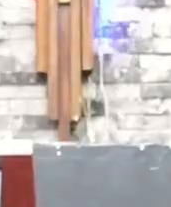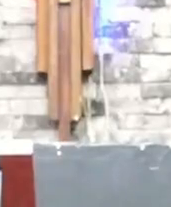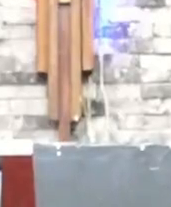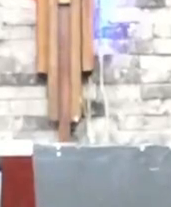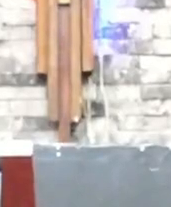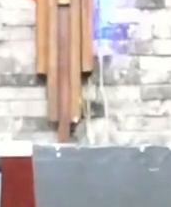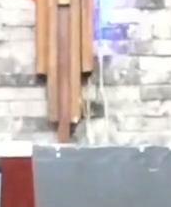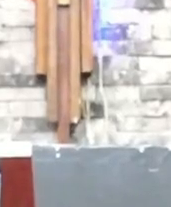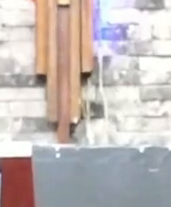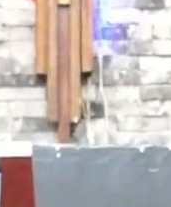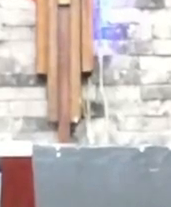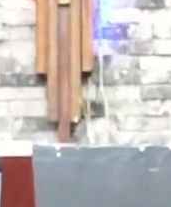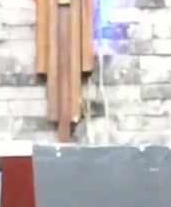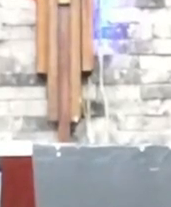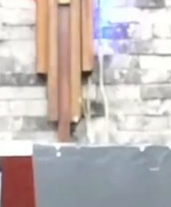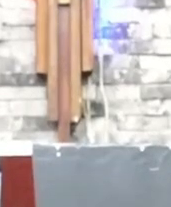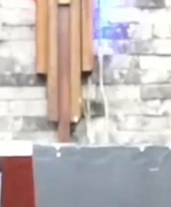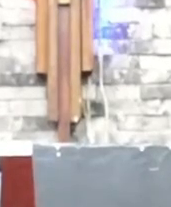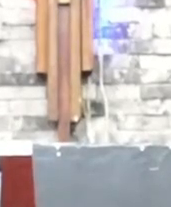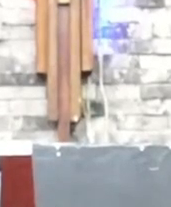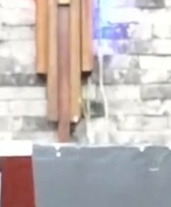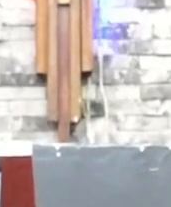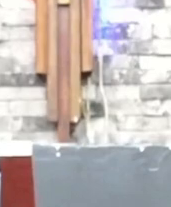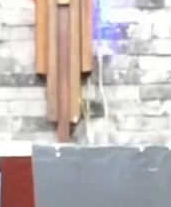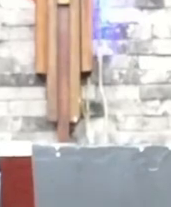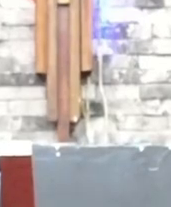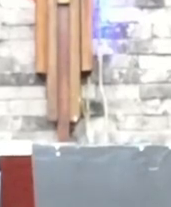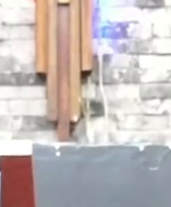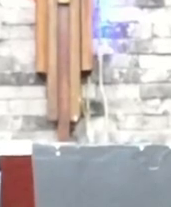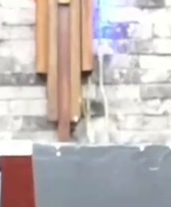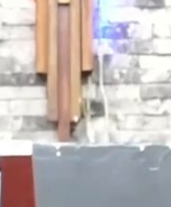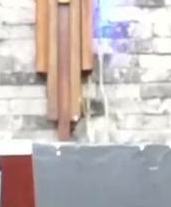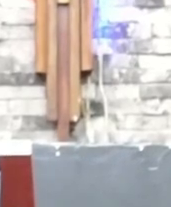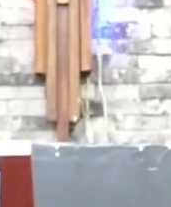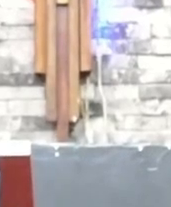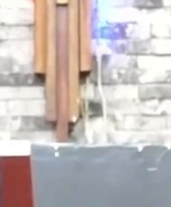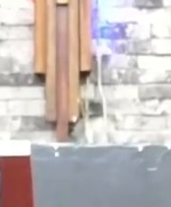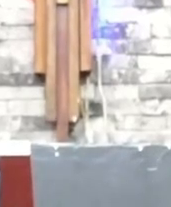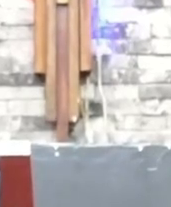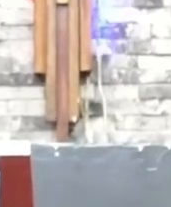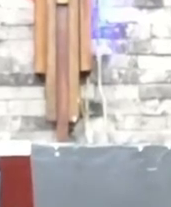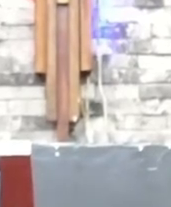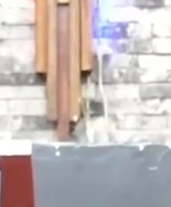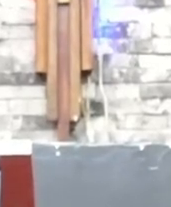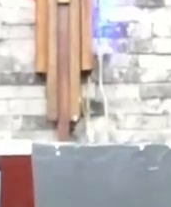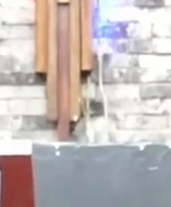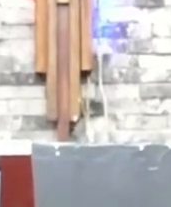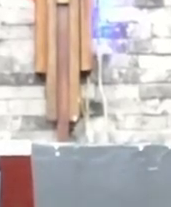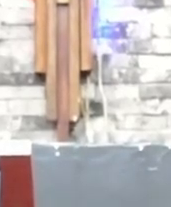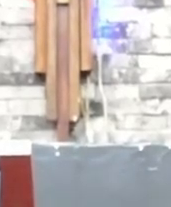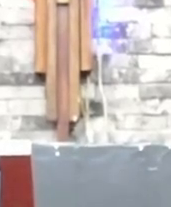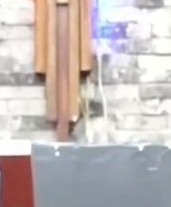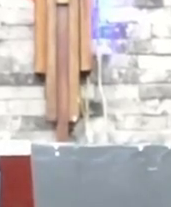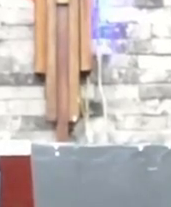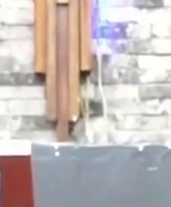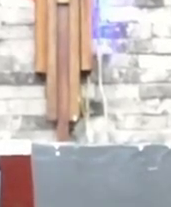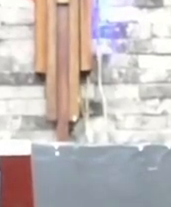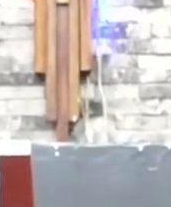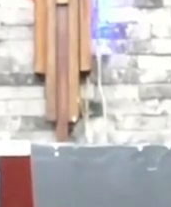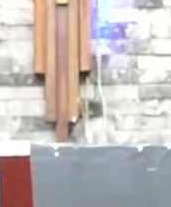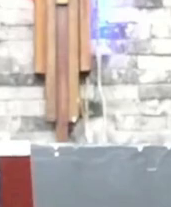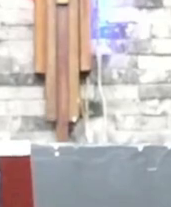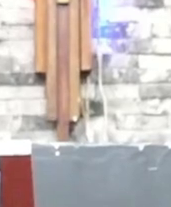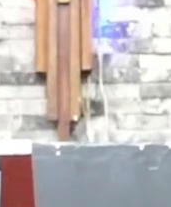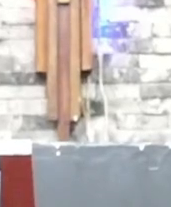a sound mind. Ni vema kuwa na akili iliyotimamu. And it's good to have the Lord on your side. Na ni vema pia kuwa na Bwana akiwa